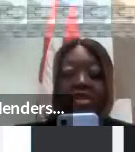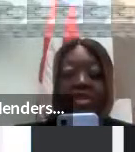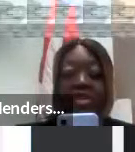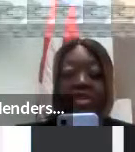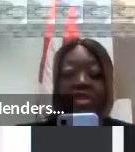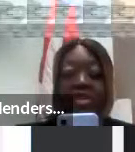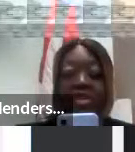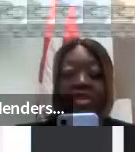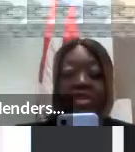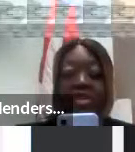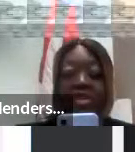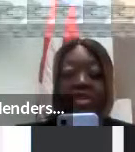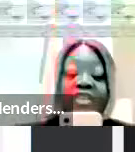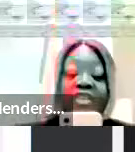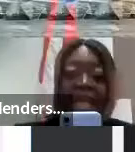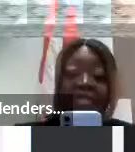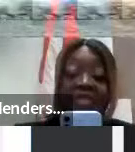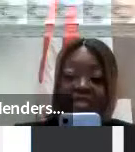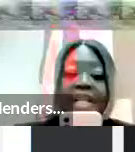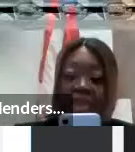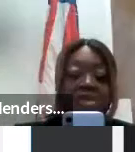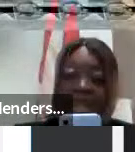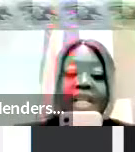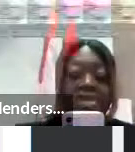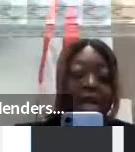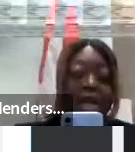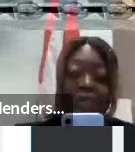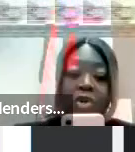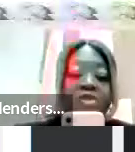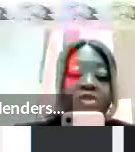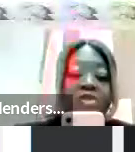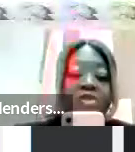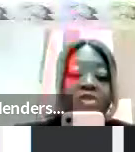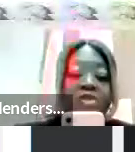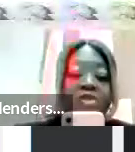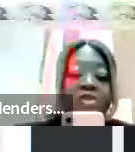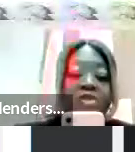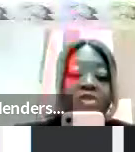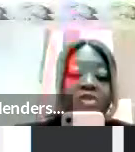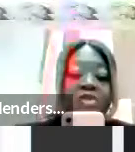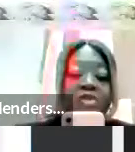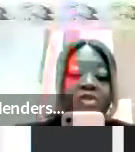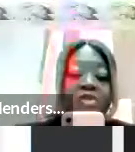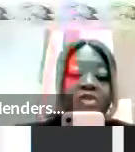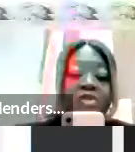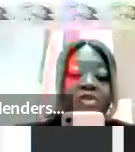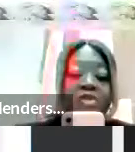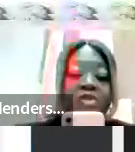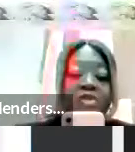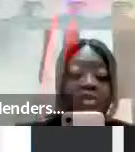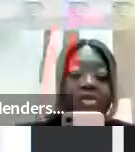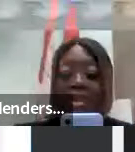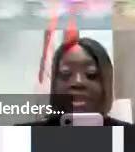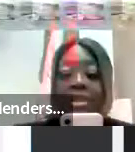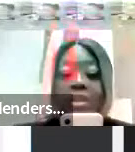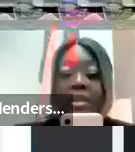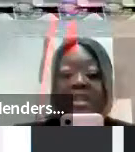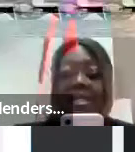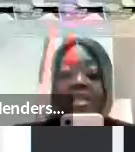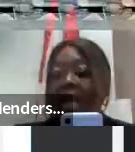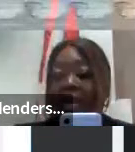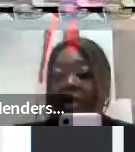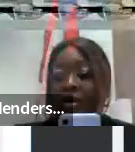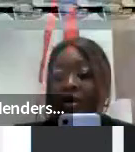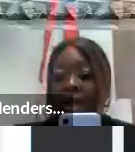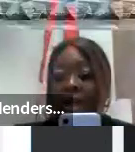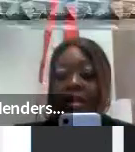particularly resonate effectively with the surrounding properties. Two, every developer says they can't